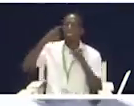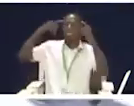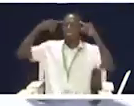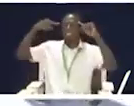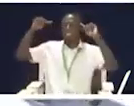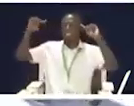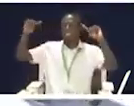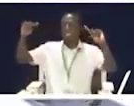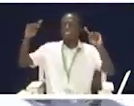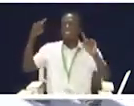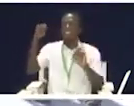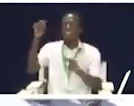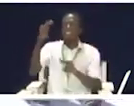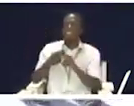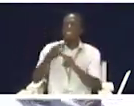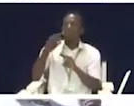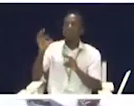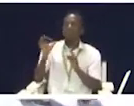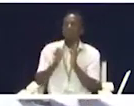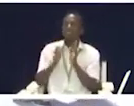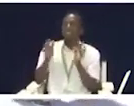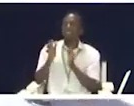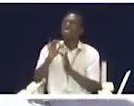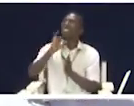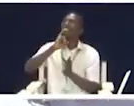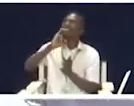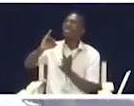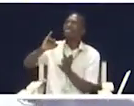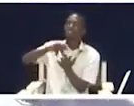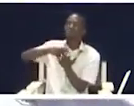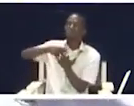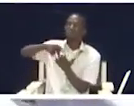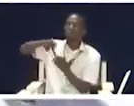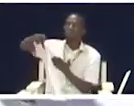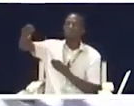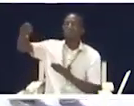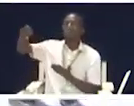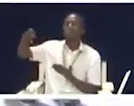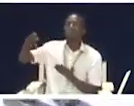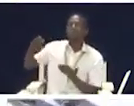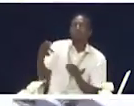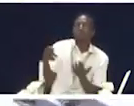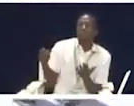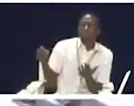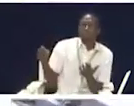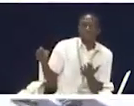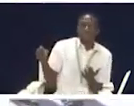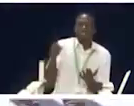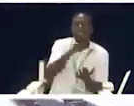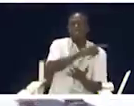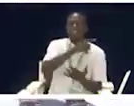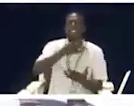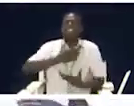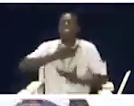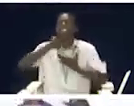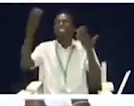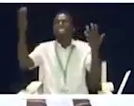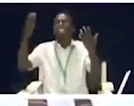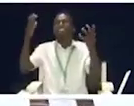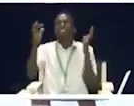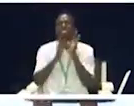Nasaranane. Suna Yesu Mesarki. Wherever you are, can you shout